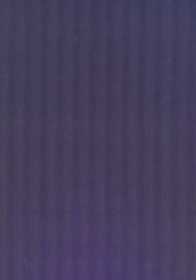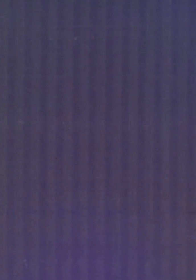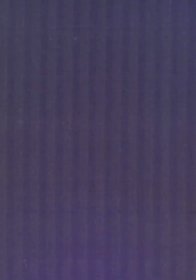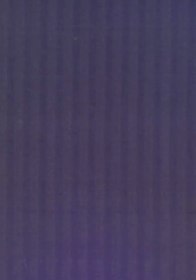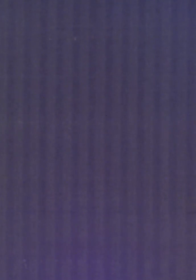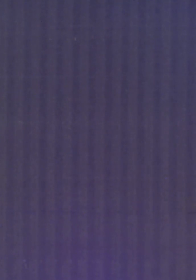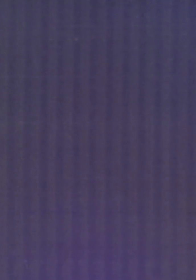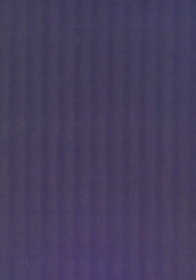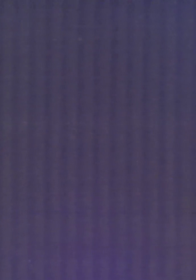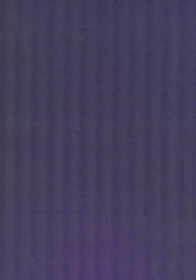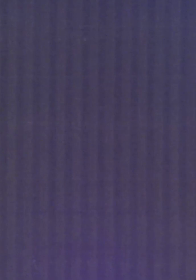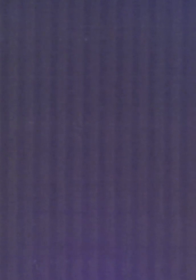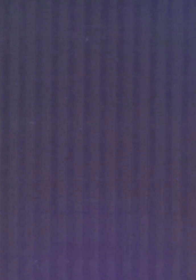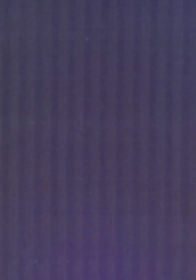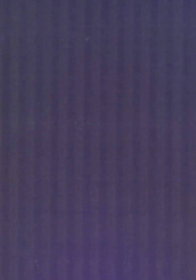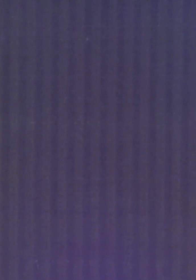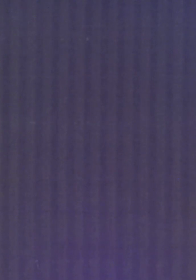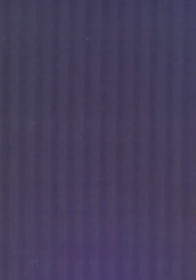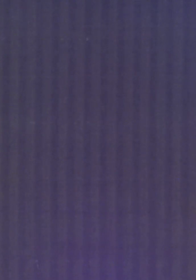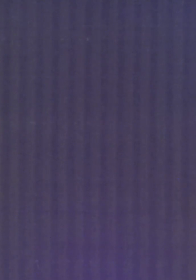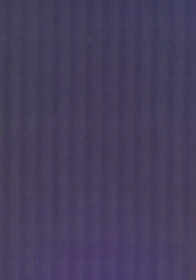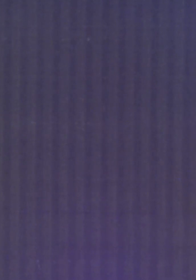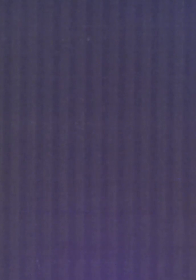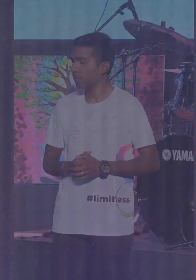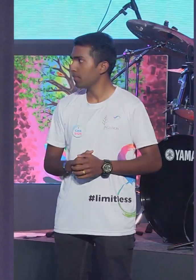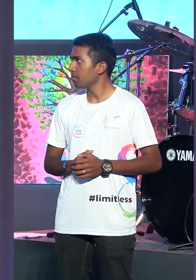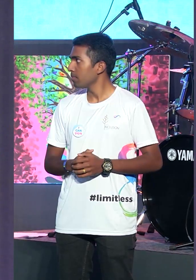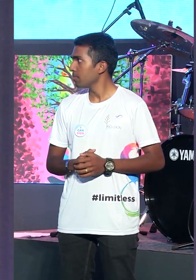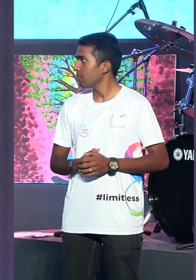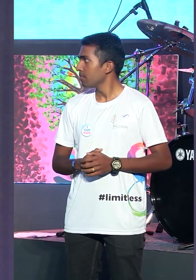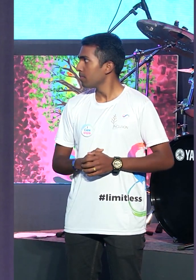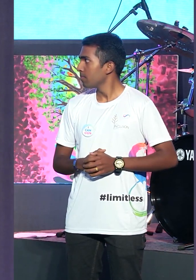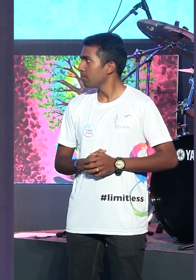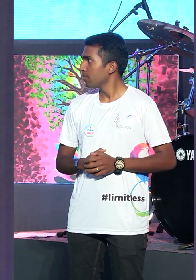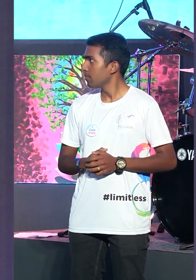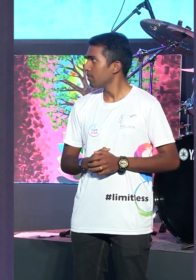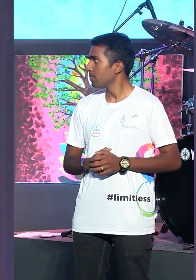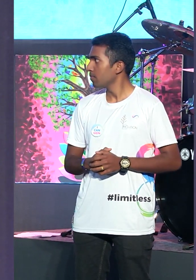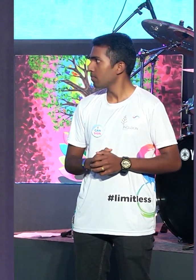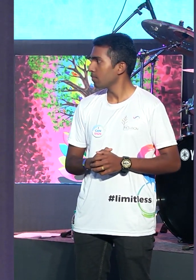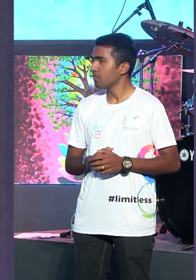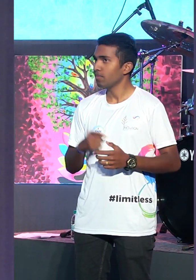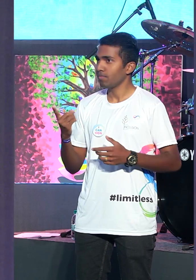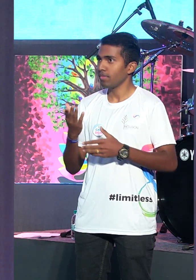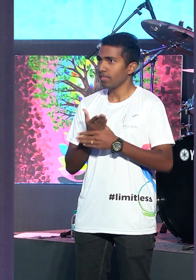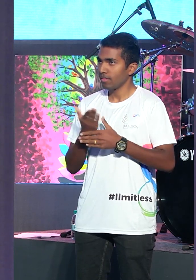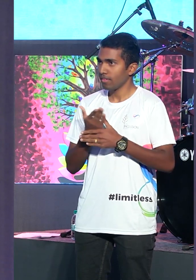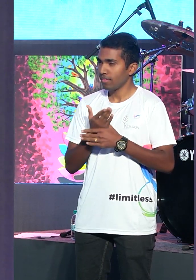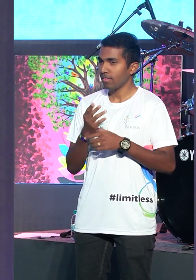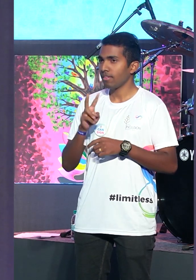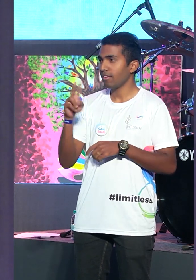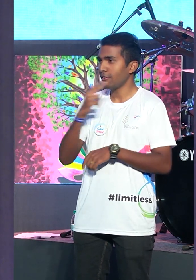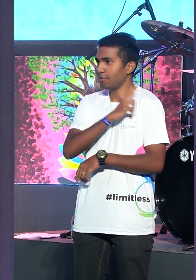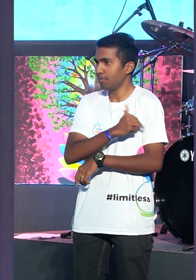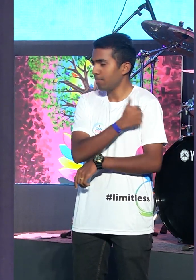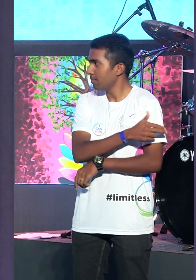department dealing with patients. The coworkers were not very good. After a few months, I went for another job in a different hospital where I